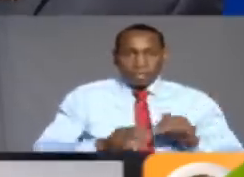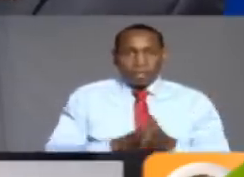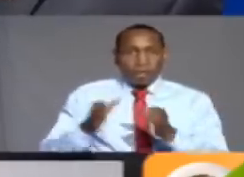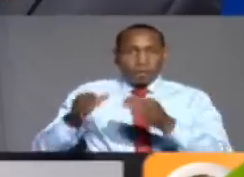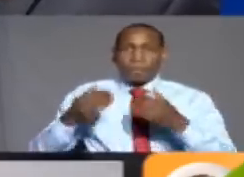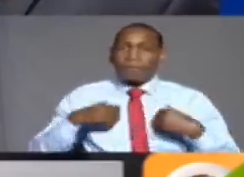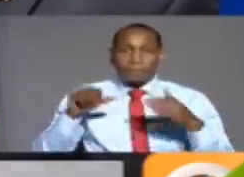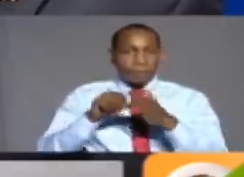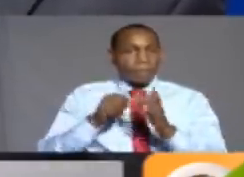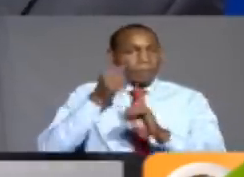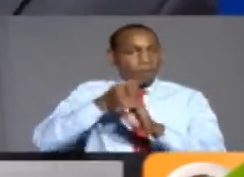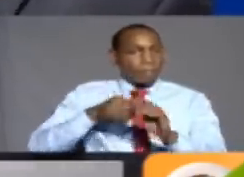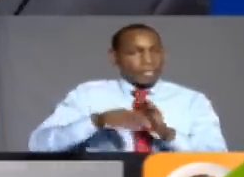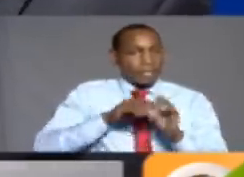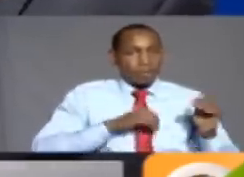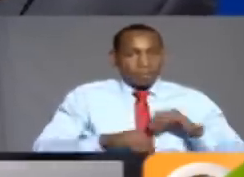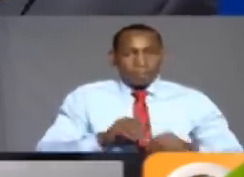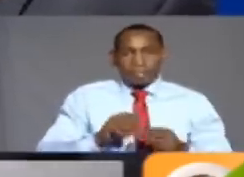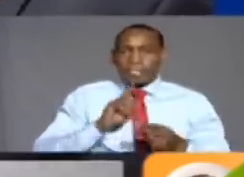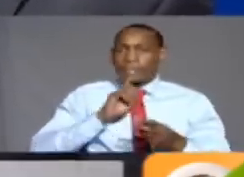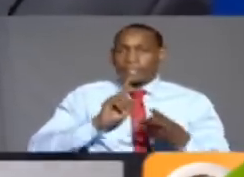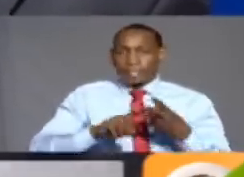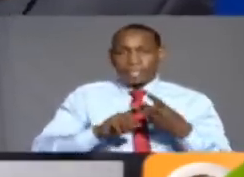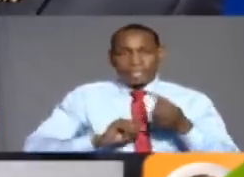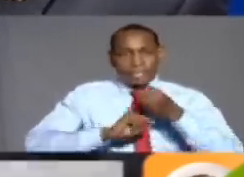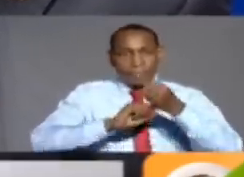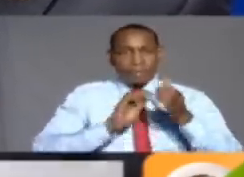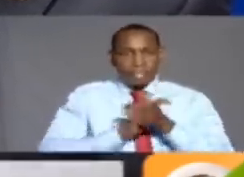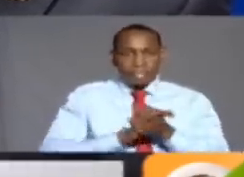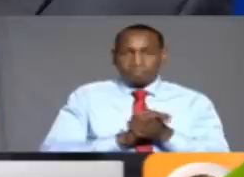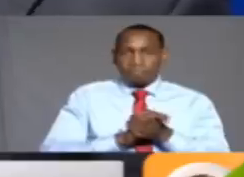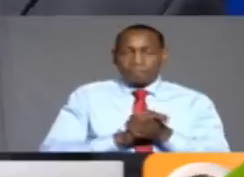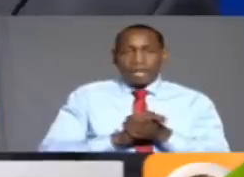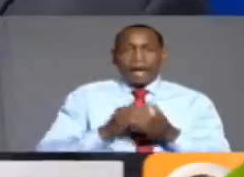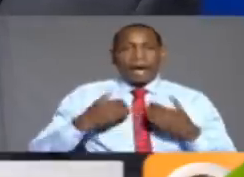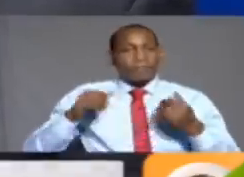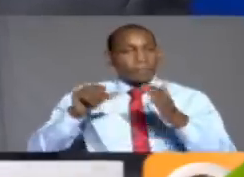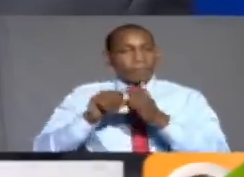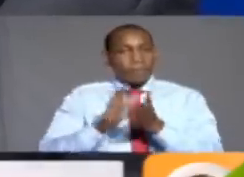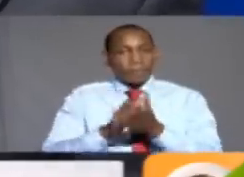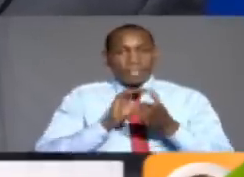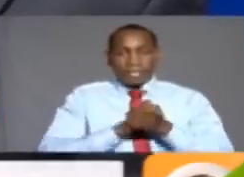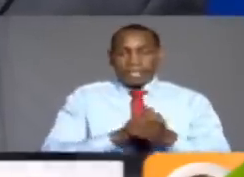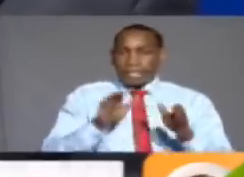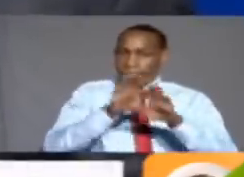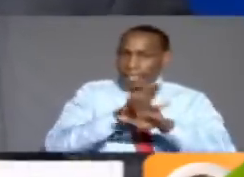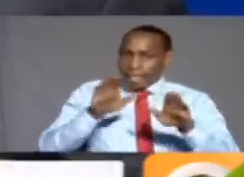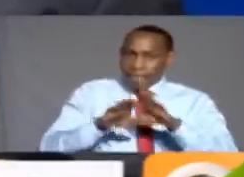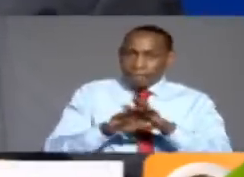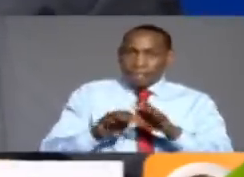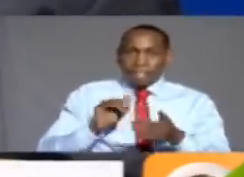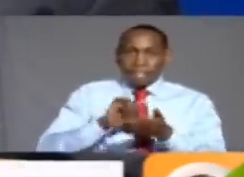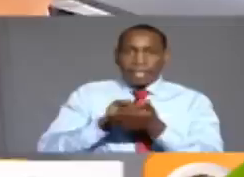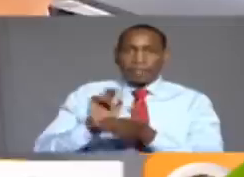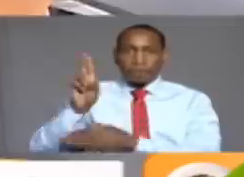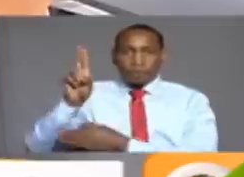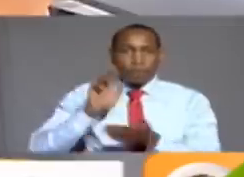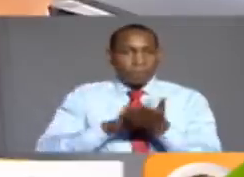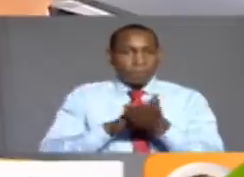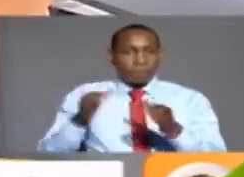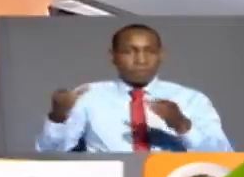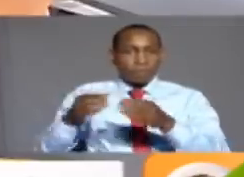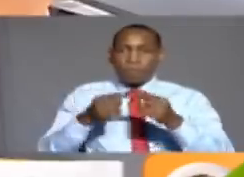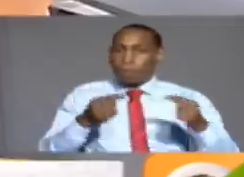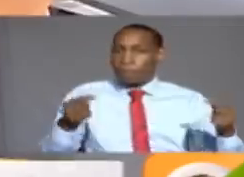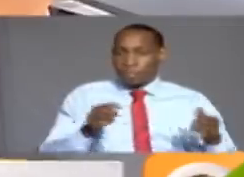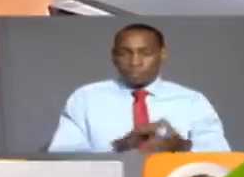have a problem with the fight against corruption. He said, let's support the handshake. They have a problem with the handshake. So literally, everything he's pushing, they're fighting. I'd